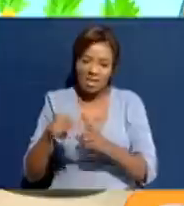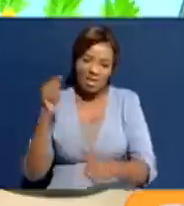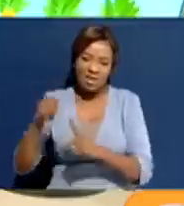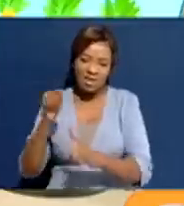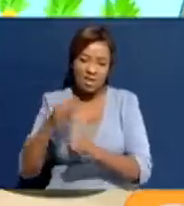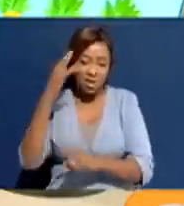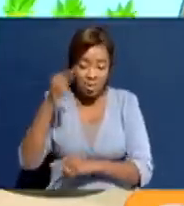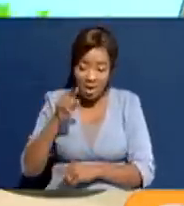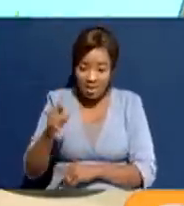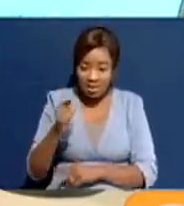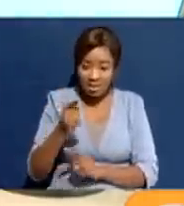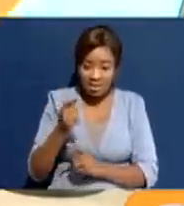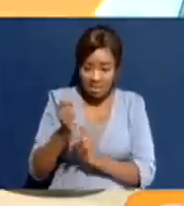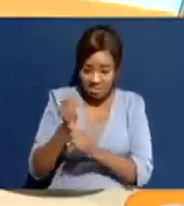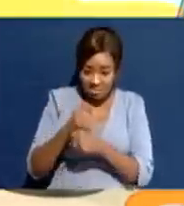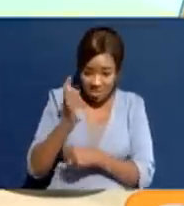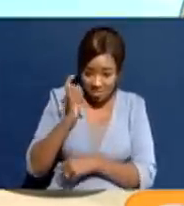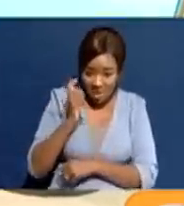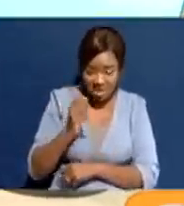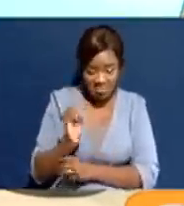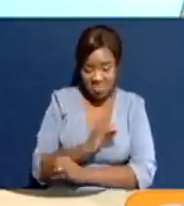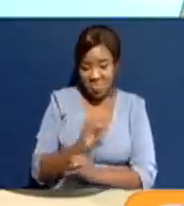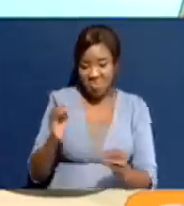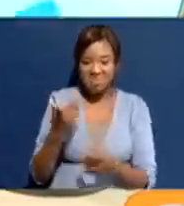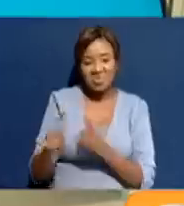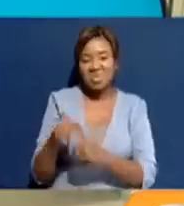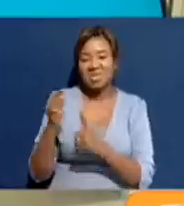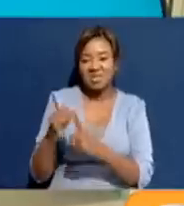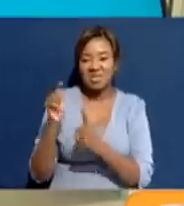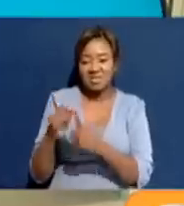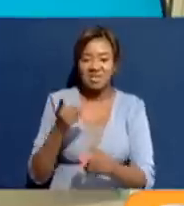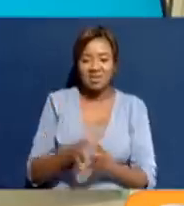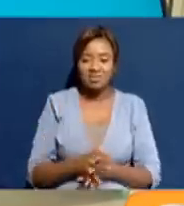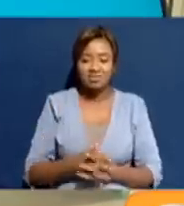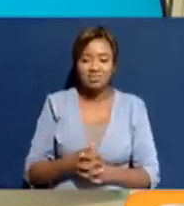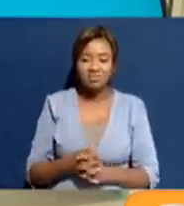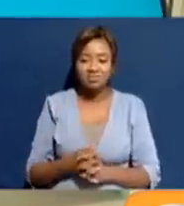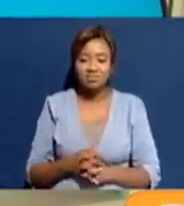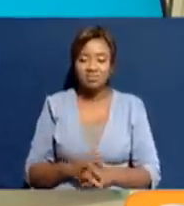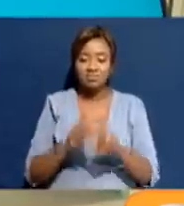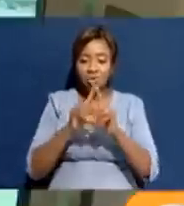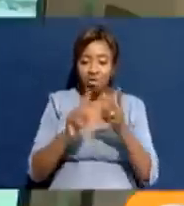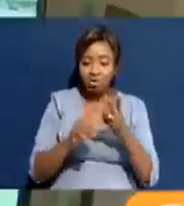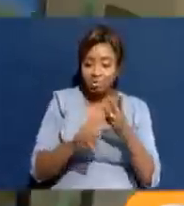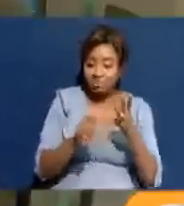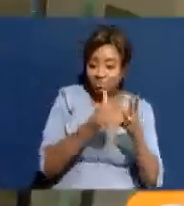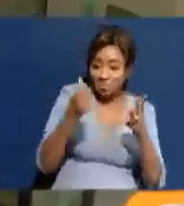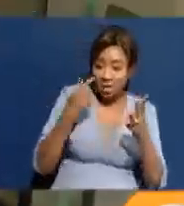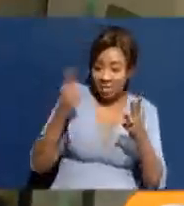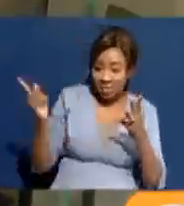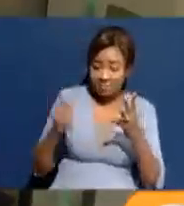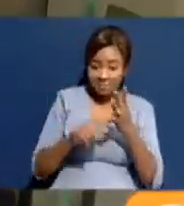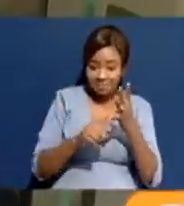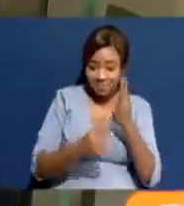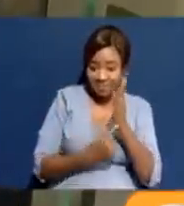production. Sensor that they can put in every tree. Agrint technology is another game changer in the agricultural